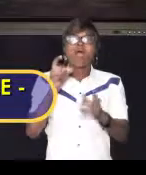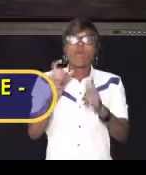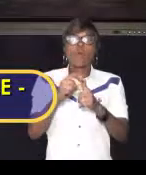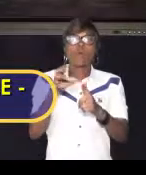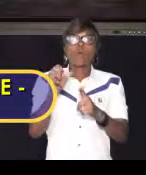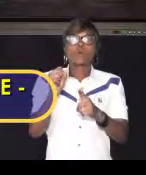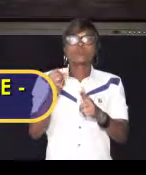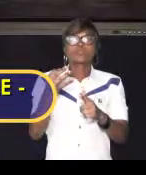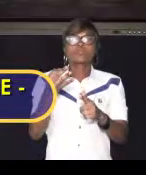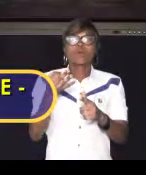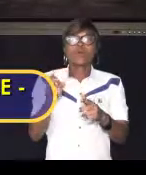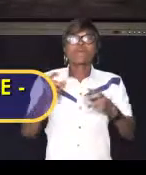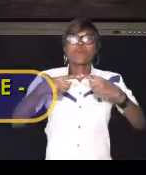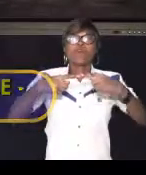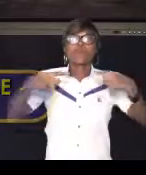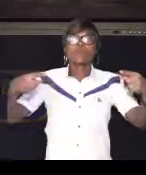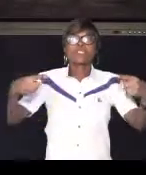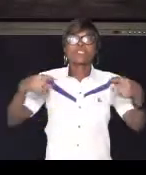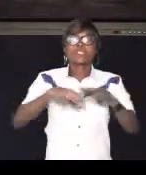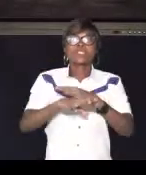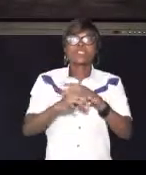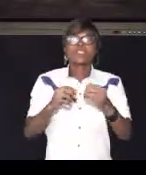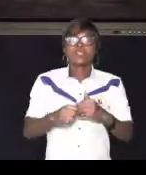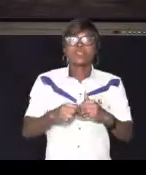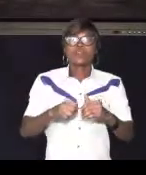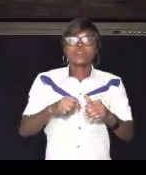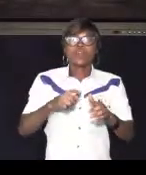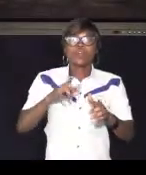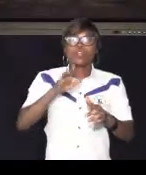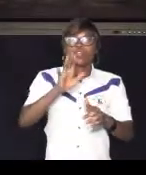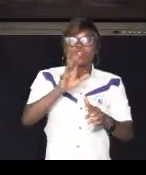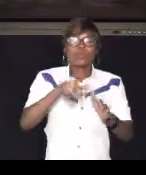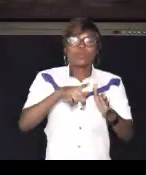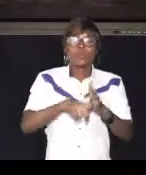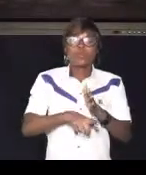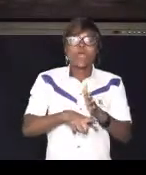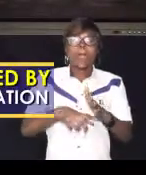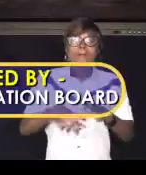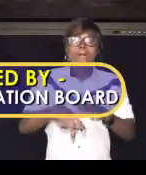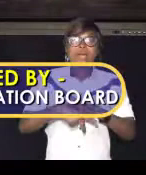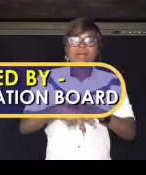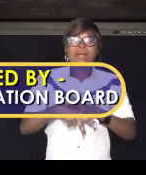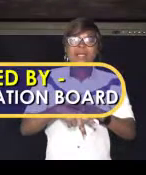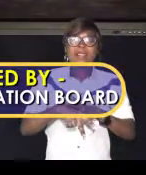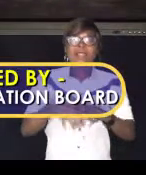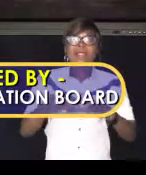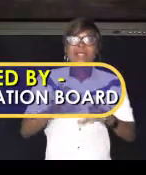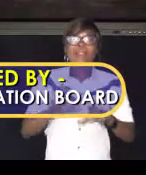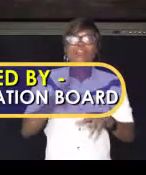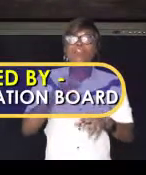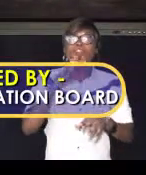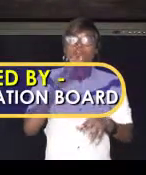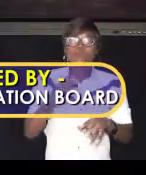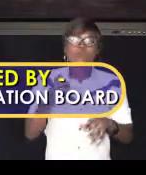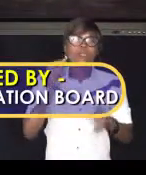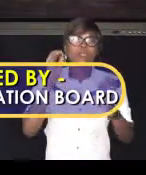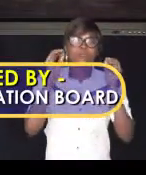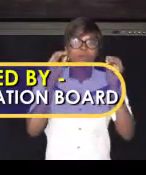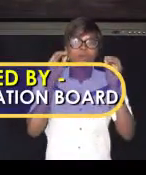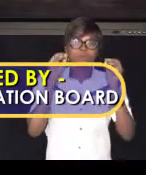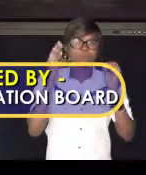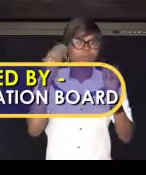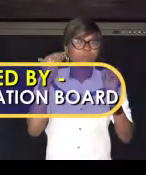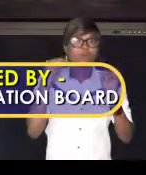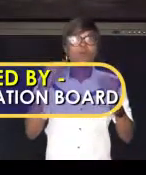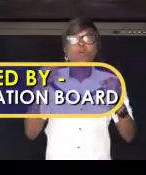Antonyms are words of opposite meanings. When you were in your lower primary class, you were taught words and